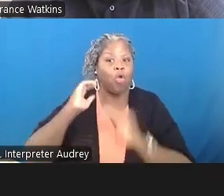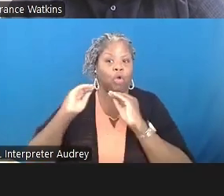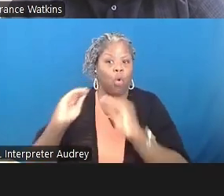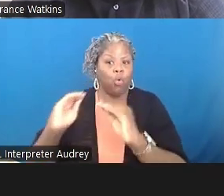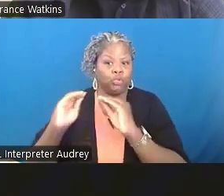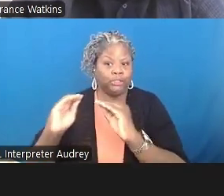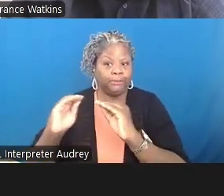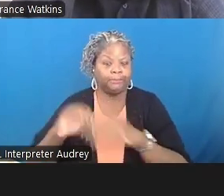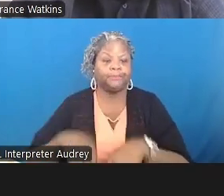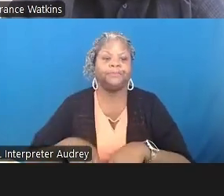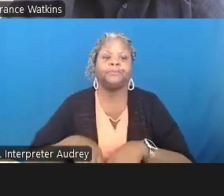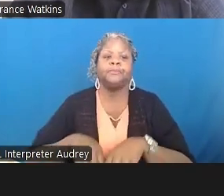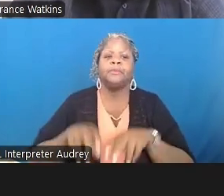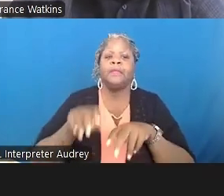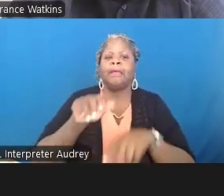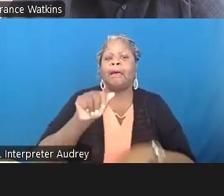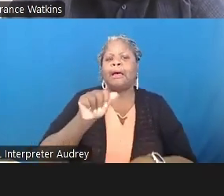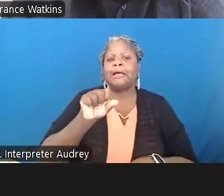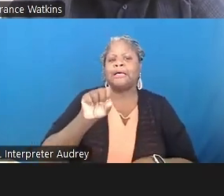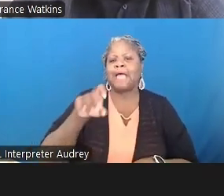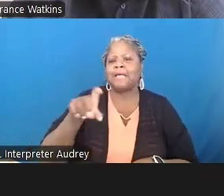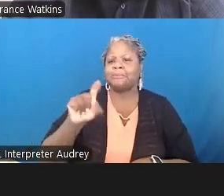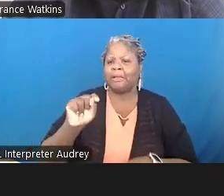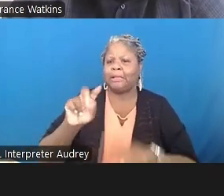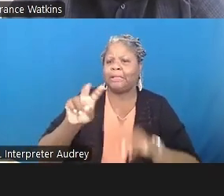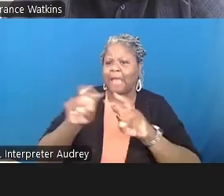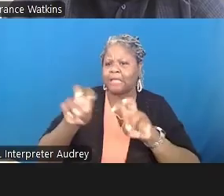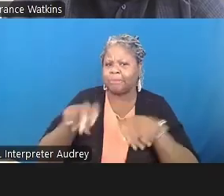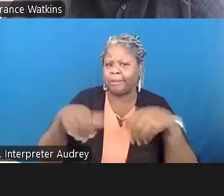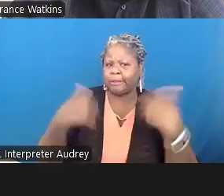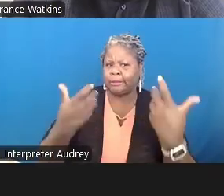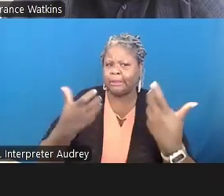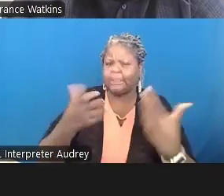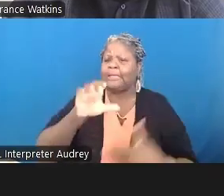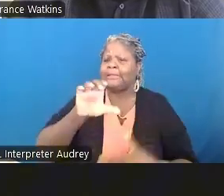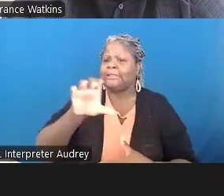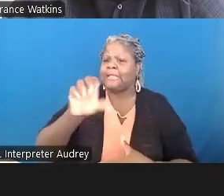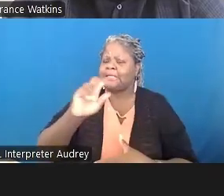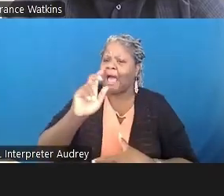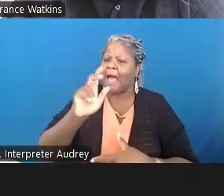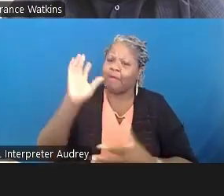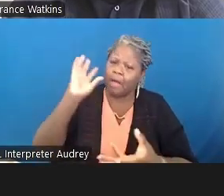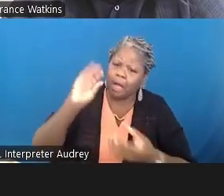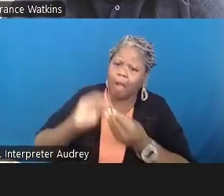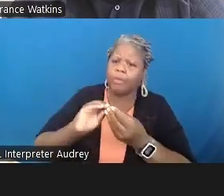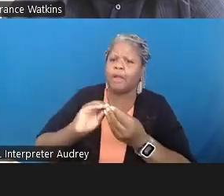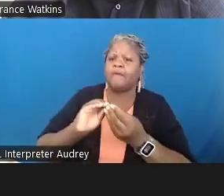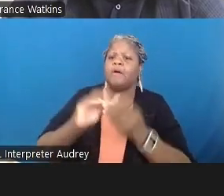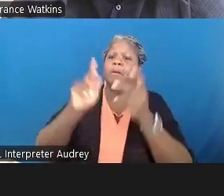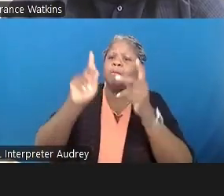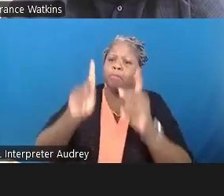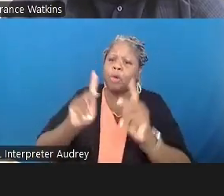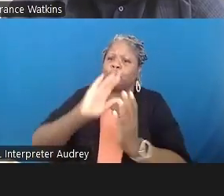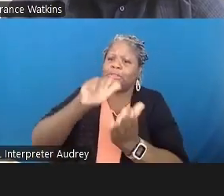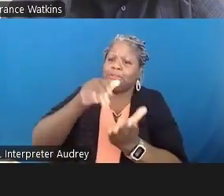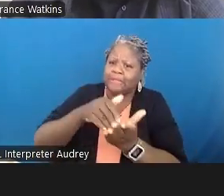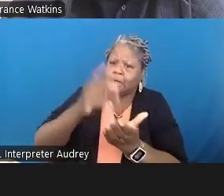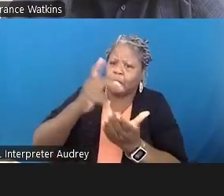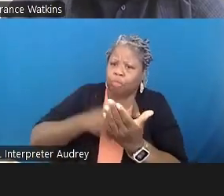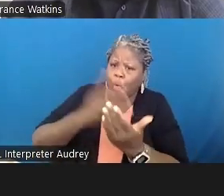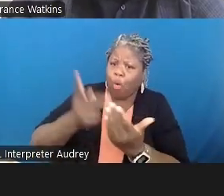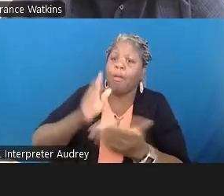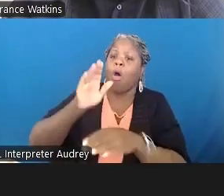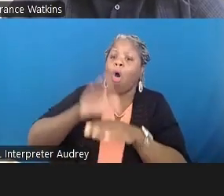assessment, CCS completes a comprehensive person-centered assessment with all program participants at entry